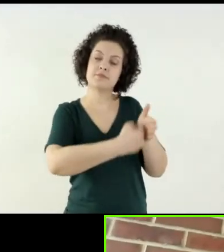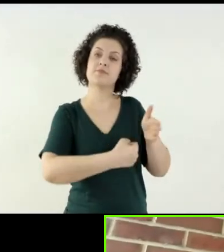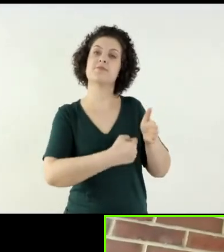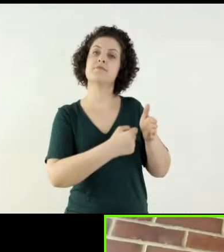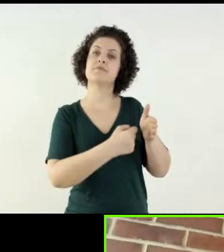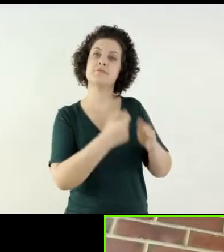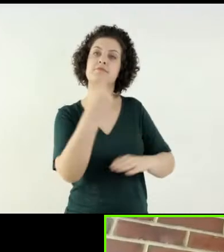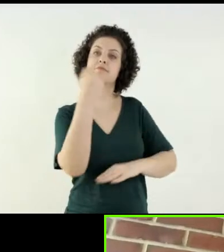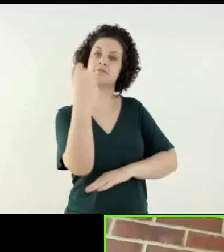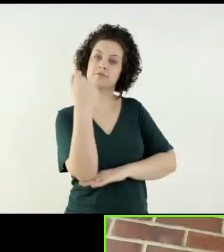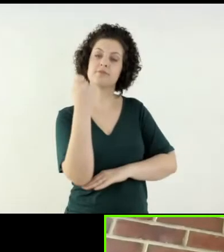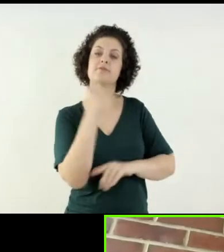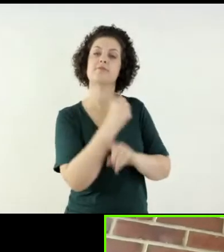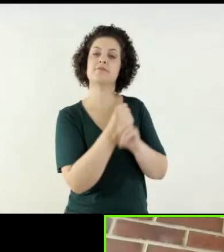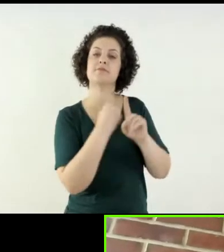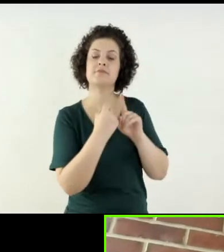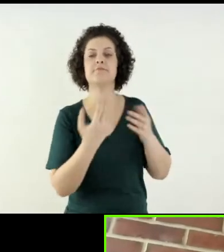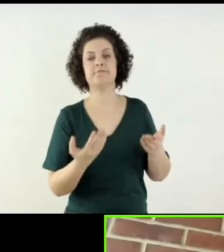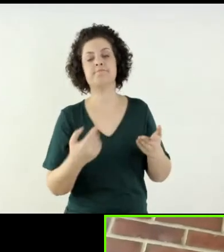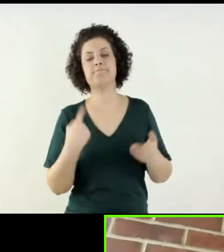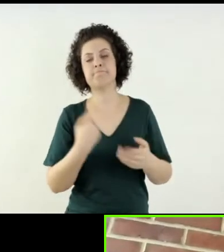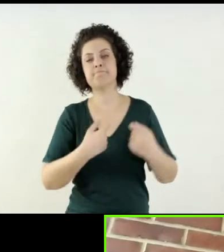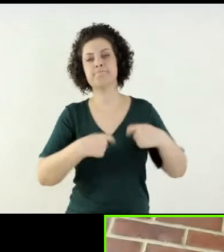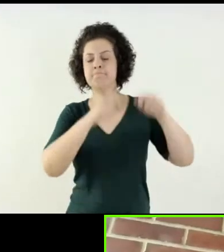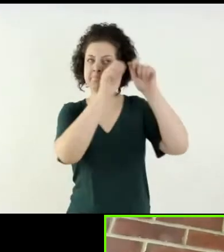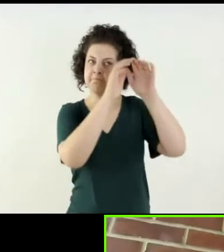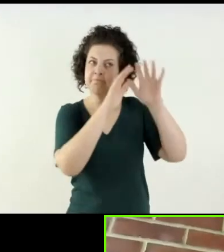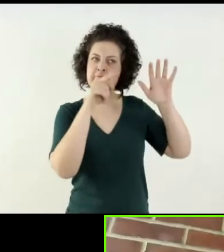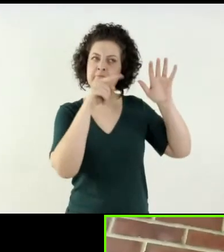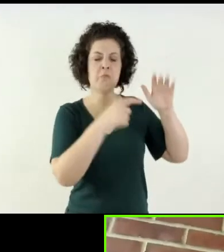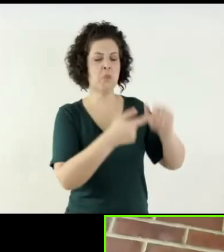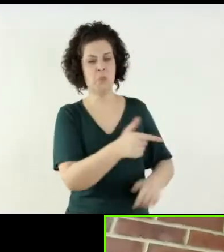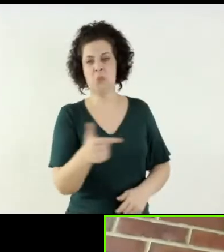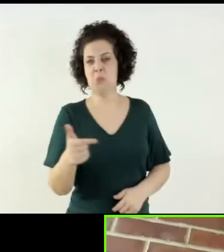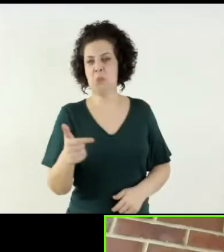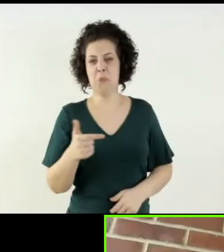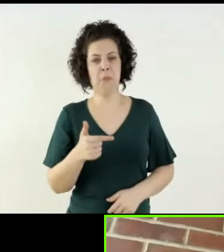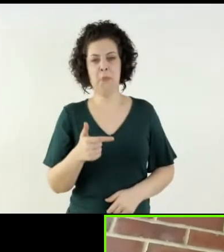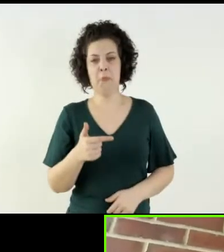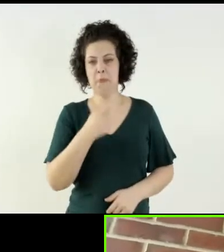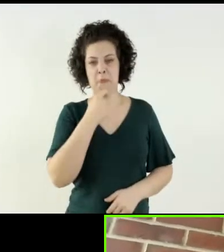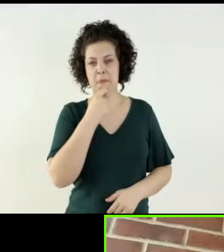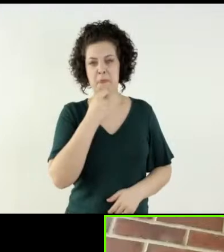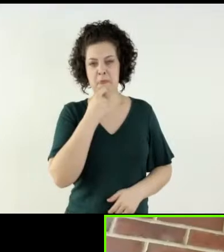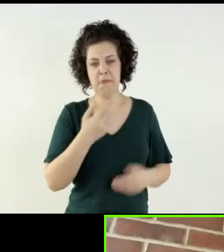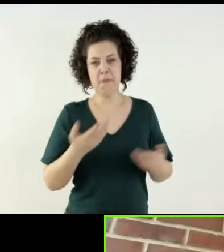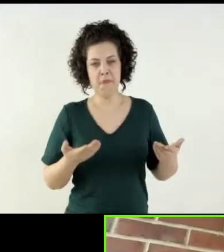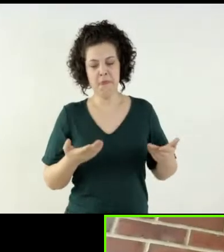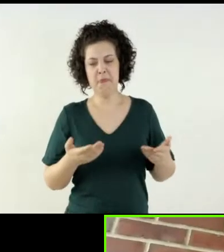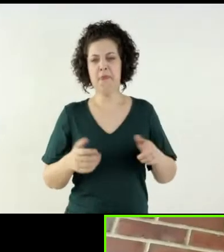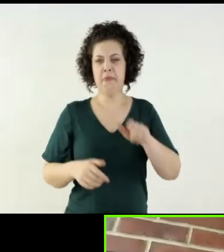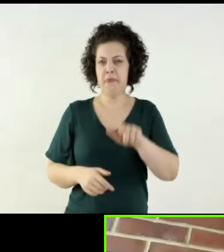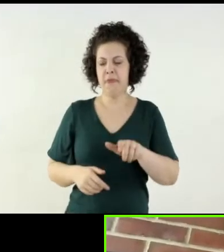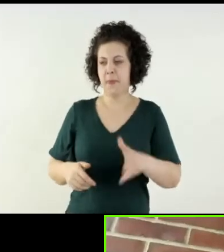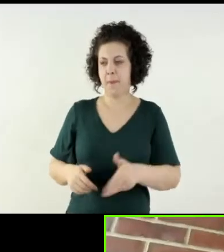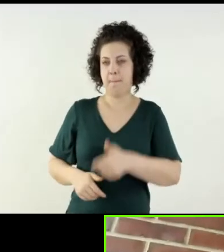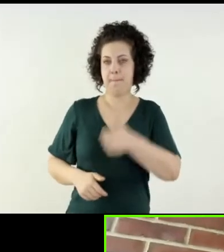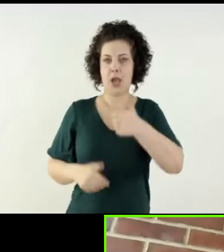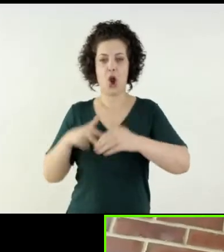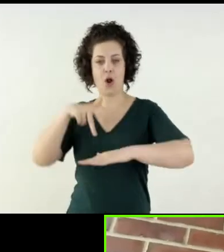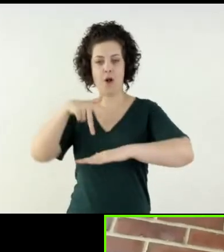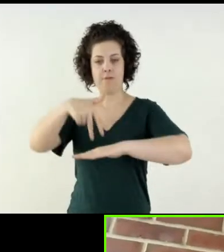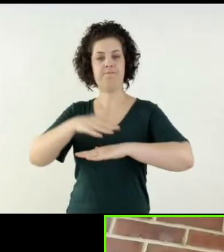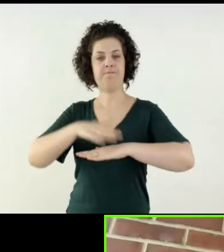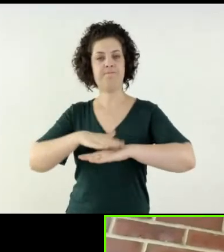which does not yet exist. And so who is better poised to do that, you know, to do that imaginative